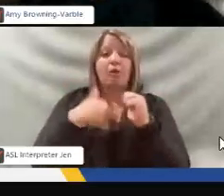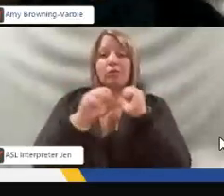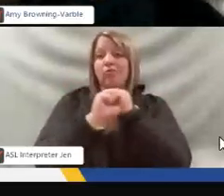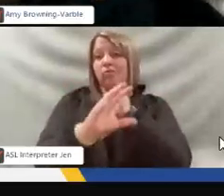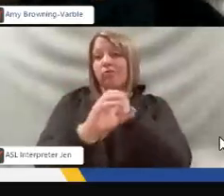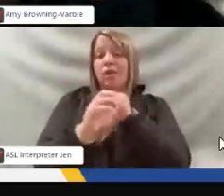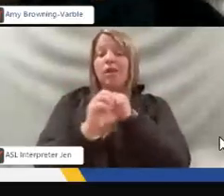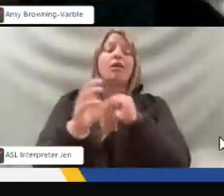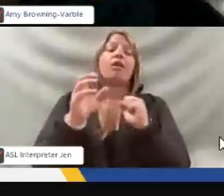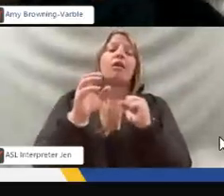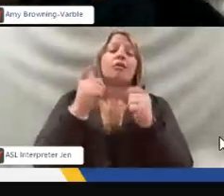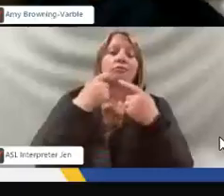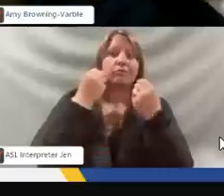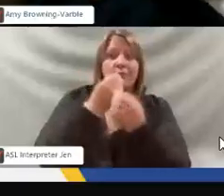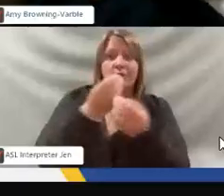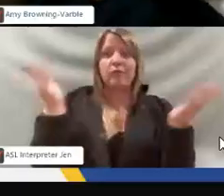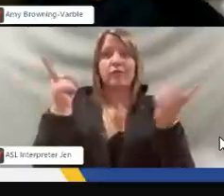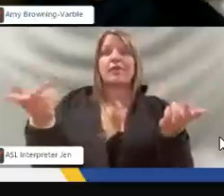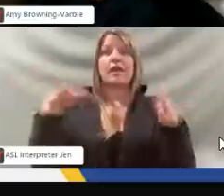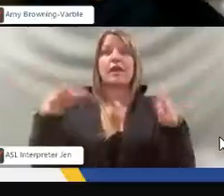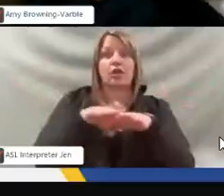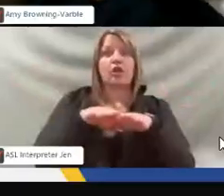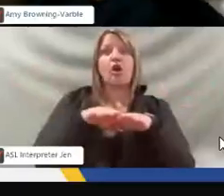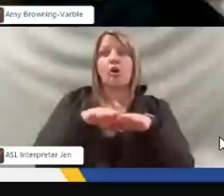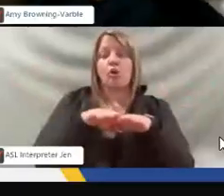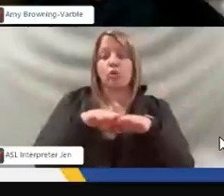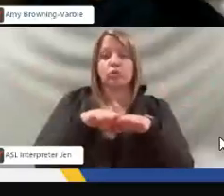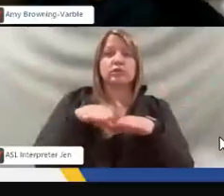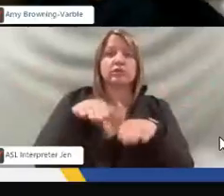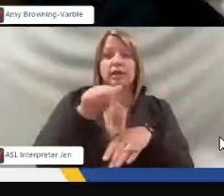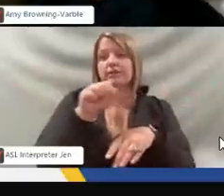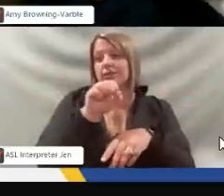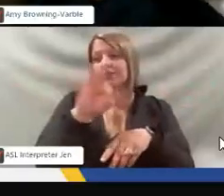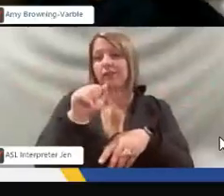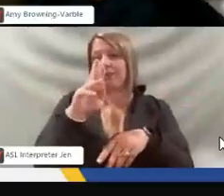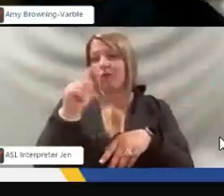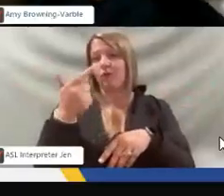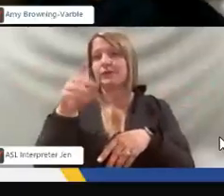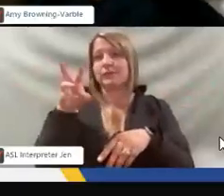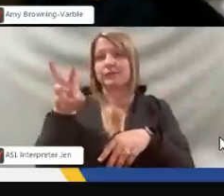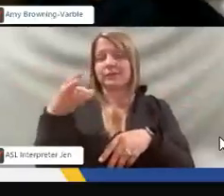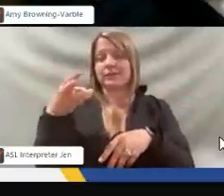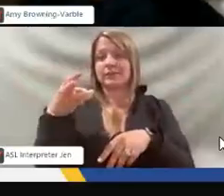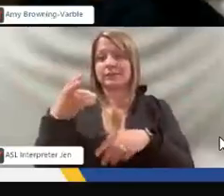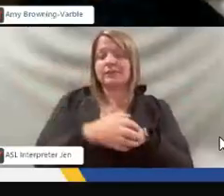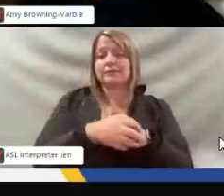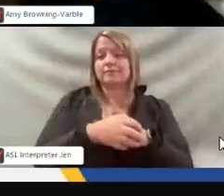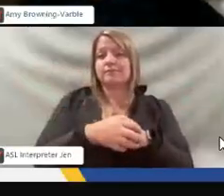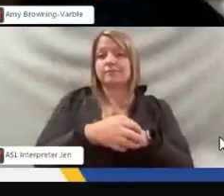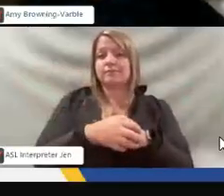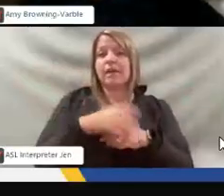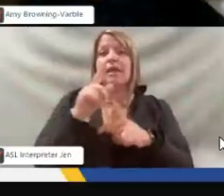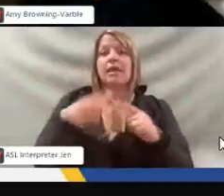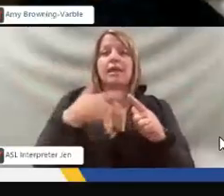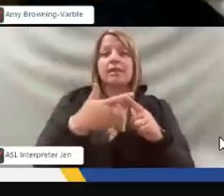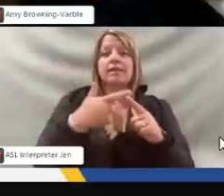out. And so they closed that. So that is considered closed as of August the 6th. And then